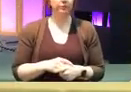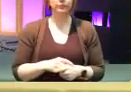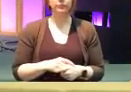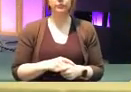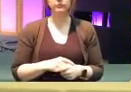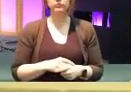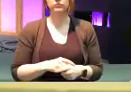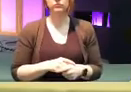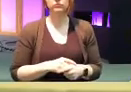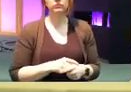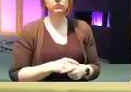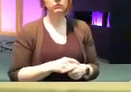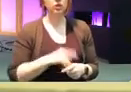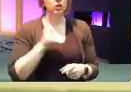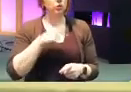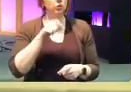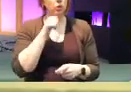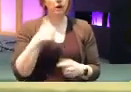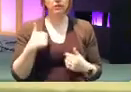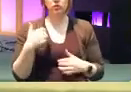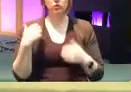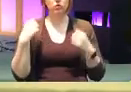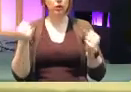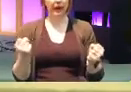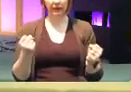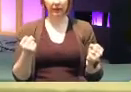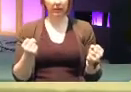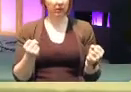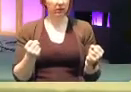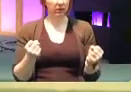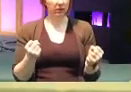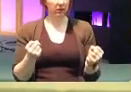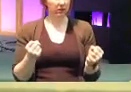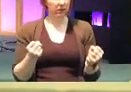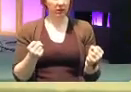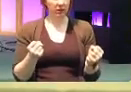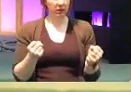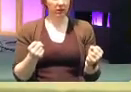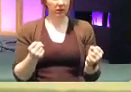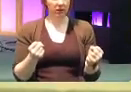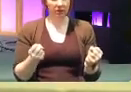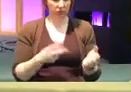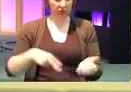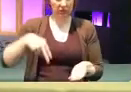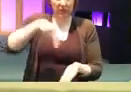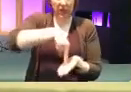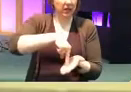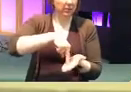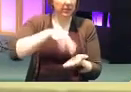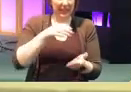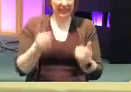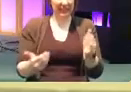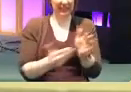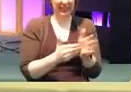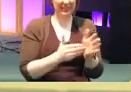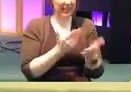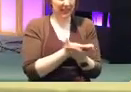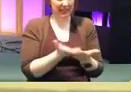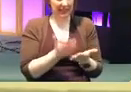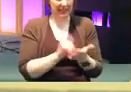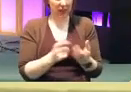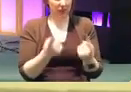You don't have the strength or the fortitude, nor do I, to stand up against some of the things that are coming and already